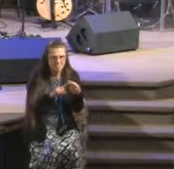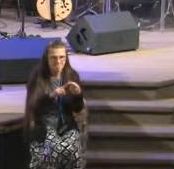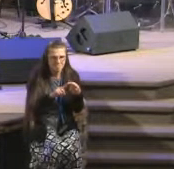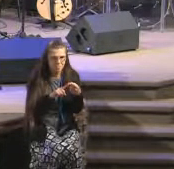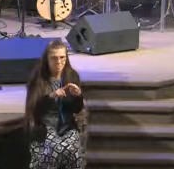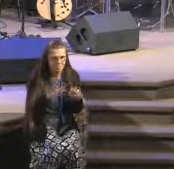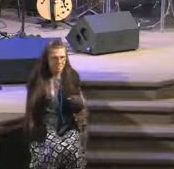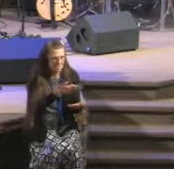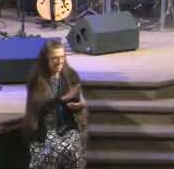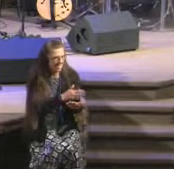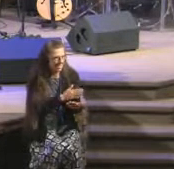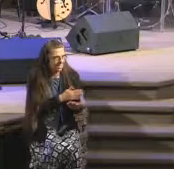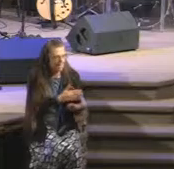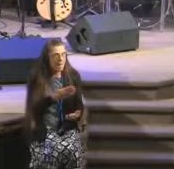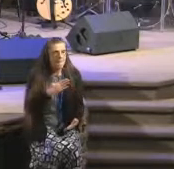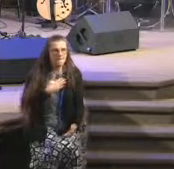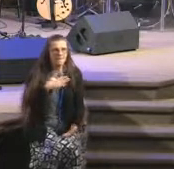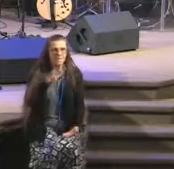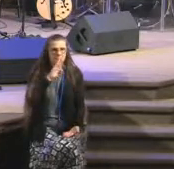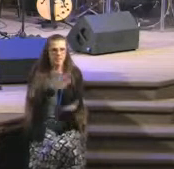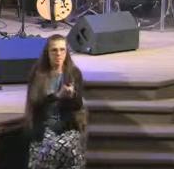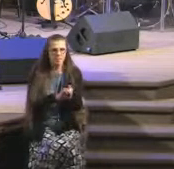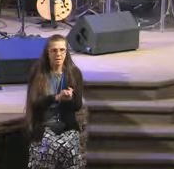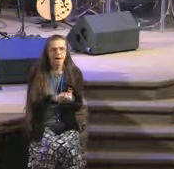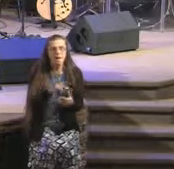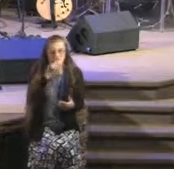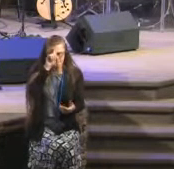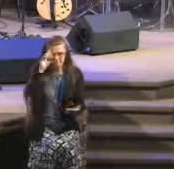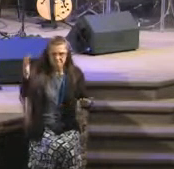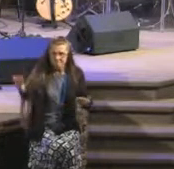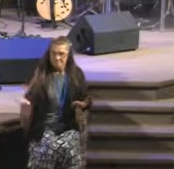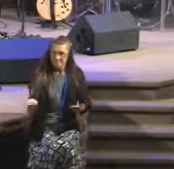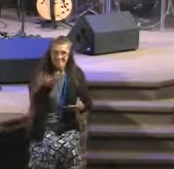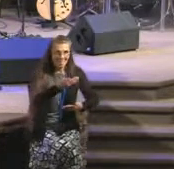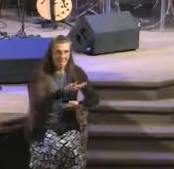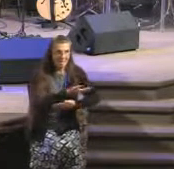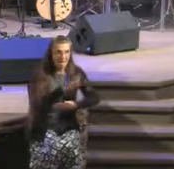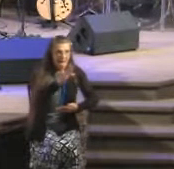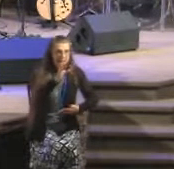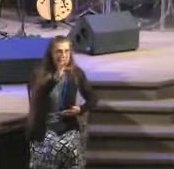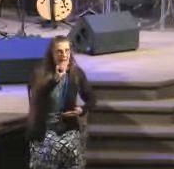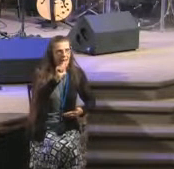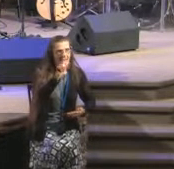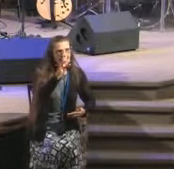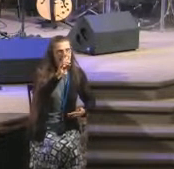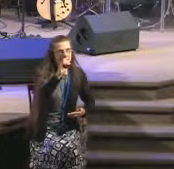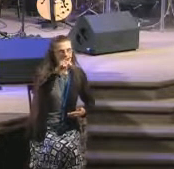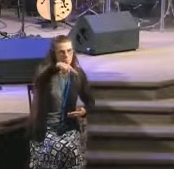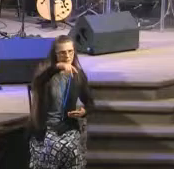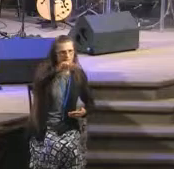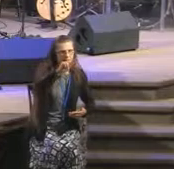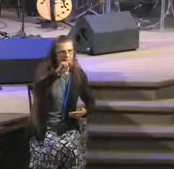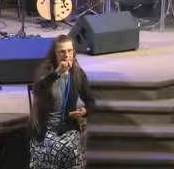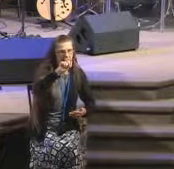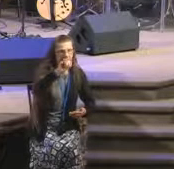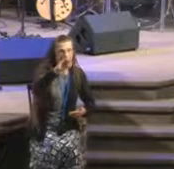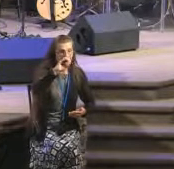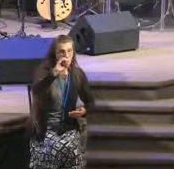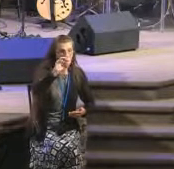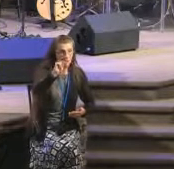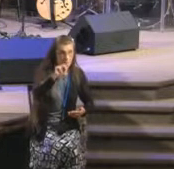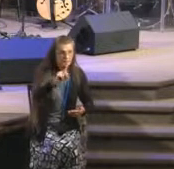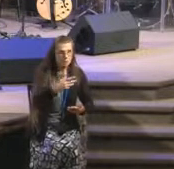one of the singers stood up and said, "Me and my wife believe in adoption. And we've adopted